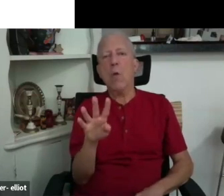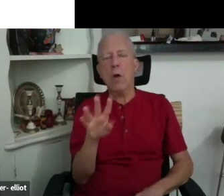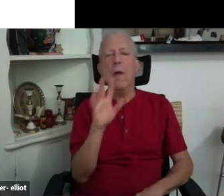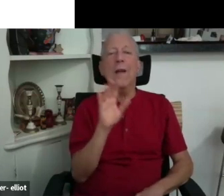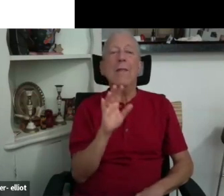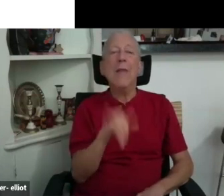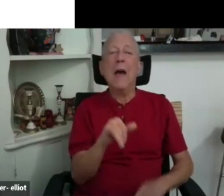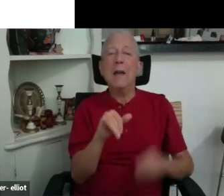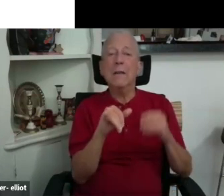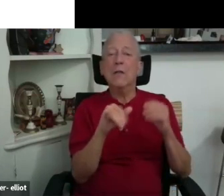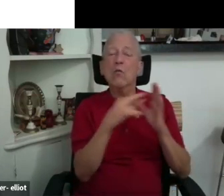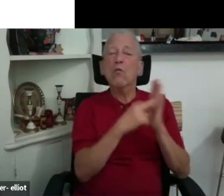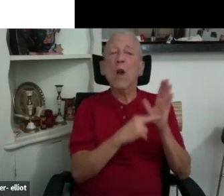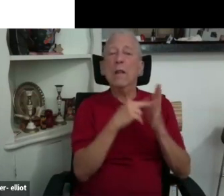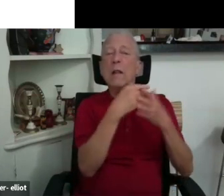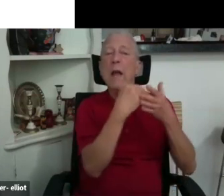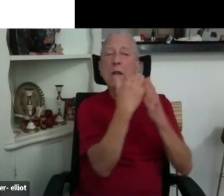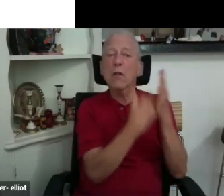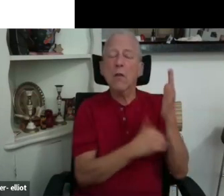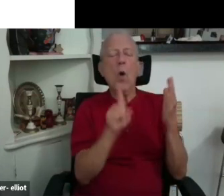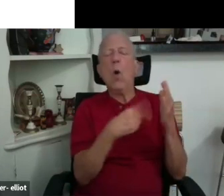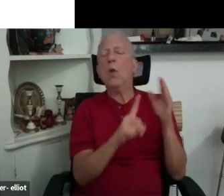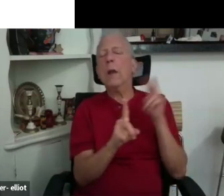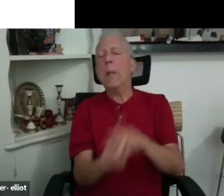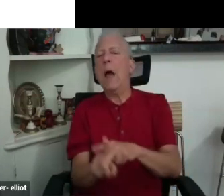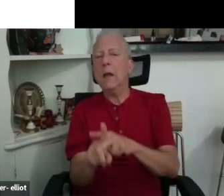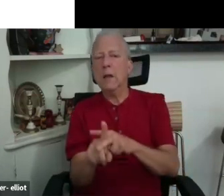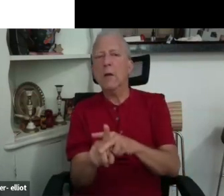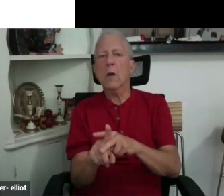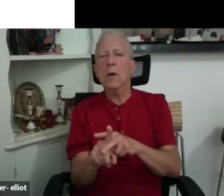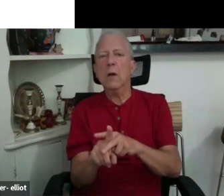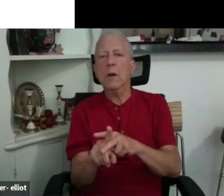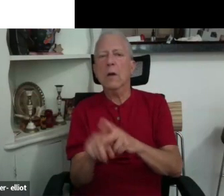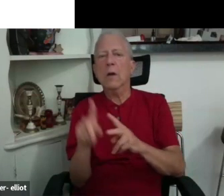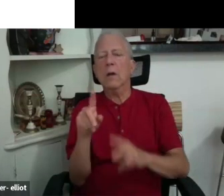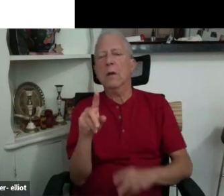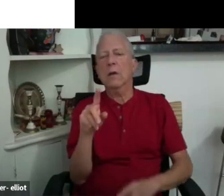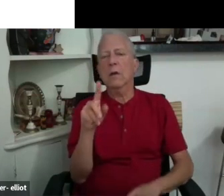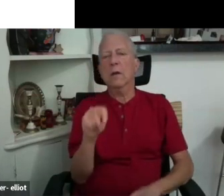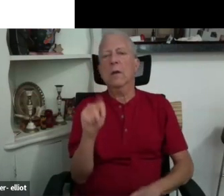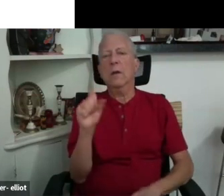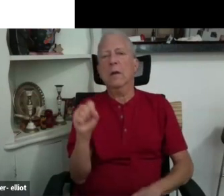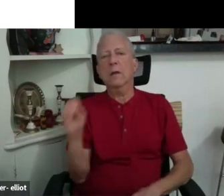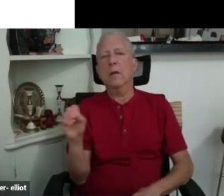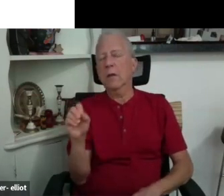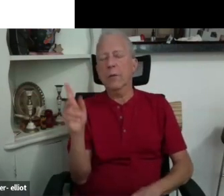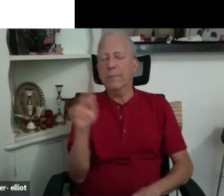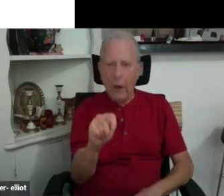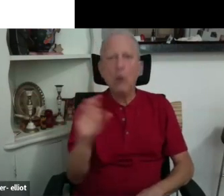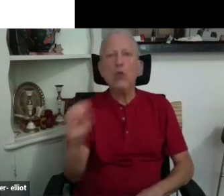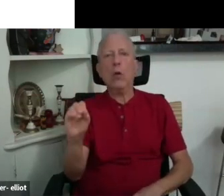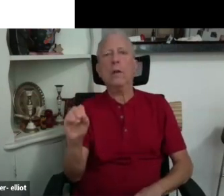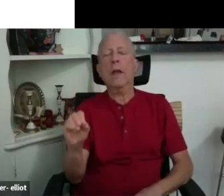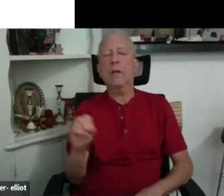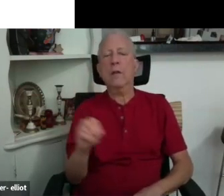implementing regulations only apply to specially designated global terrorist organizations, and